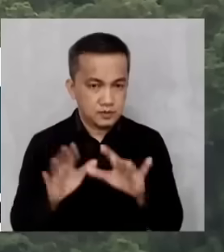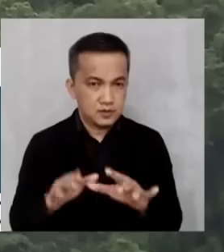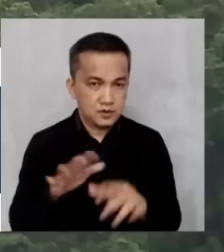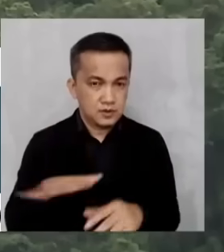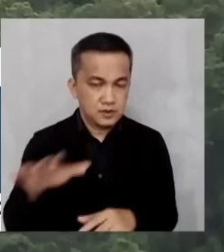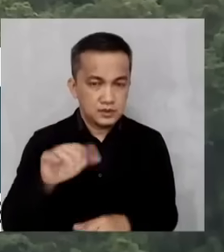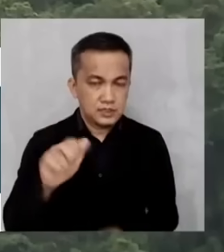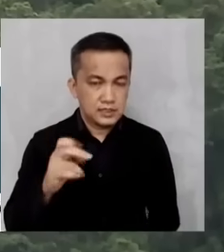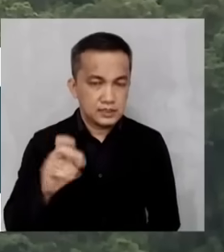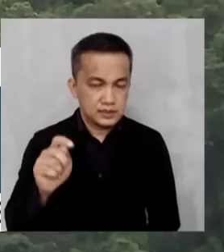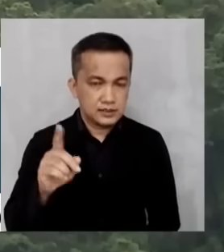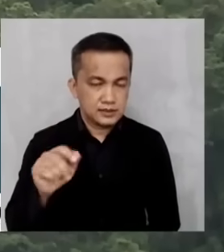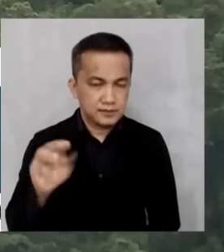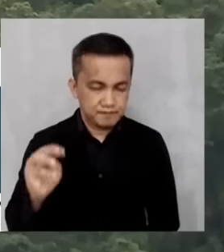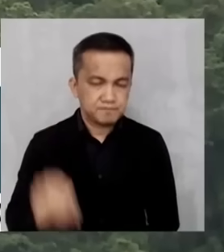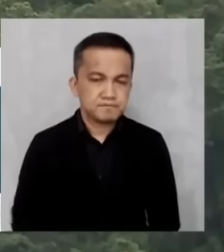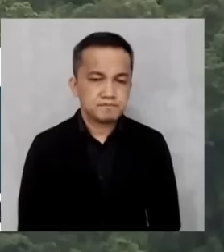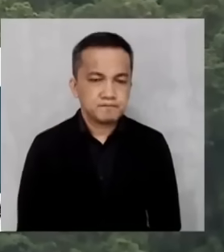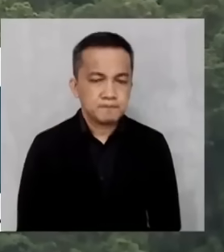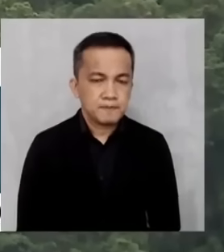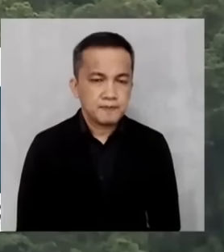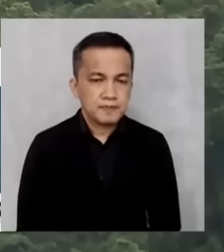Dam.